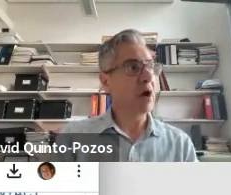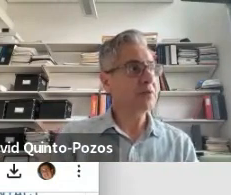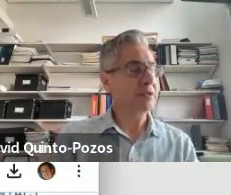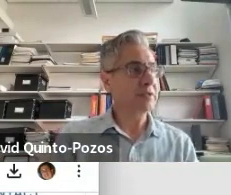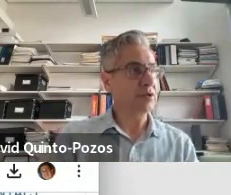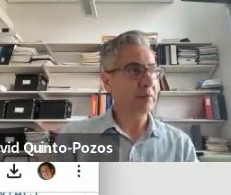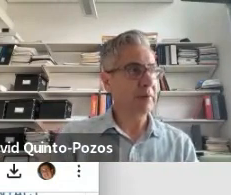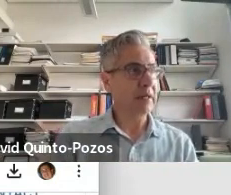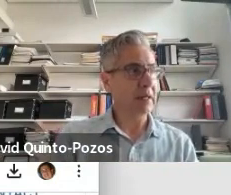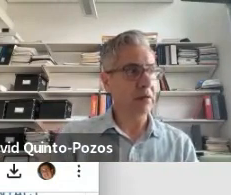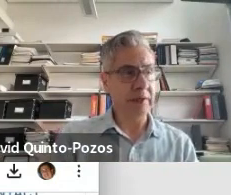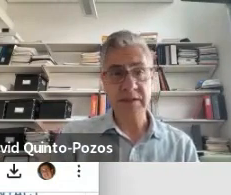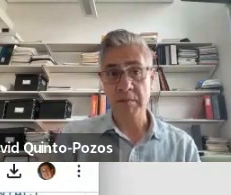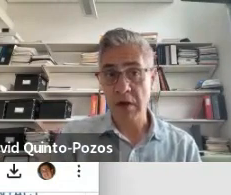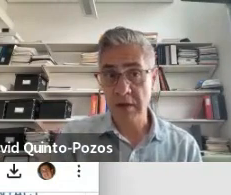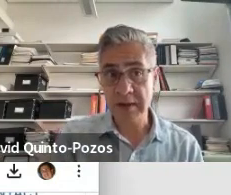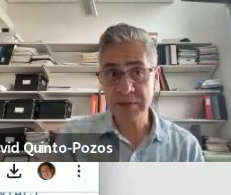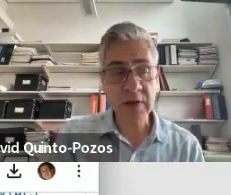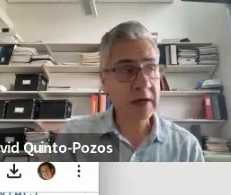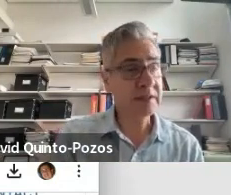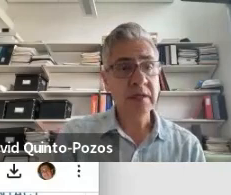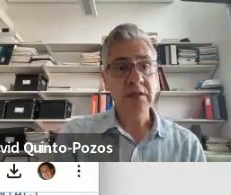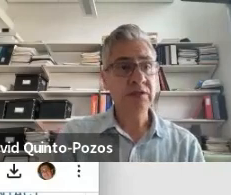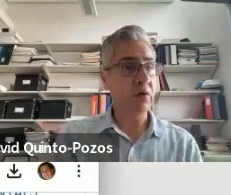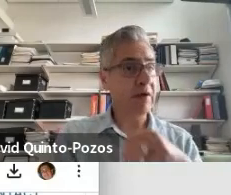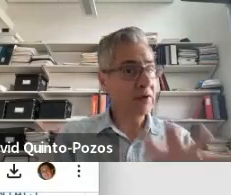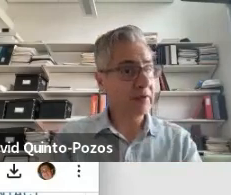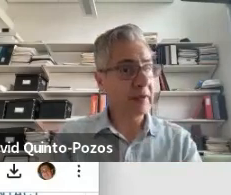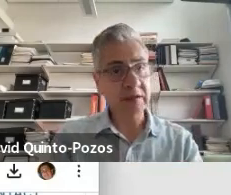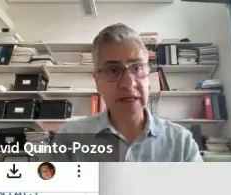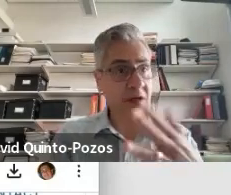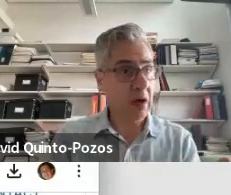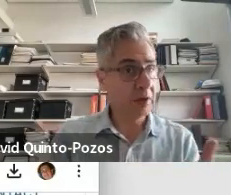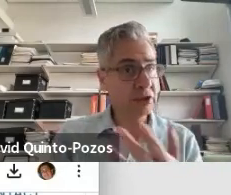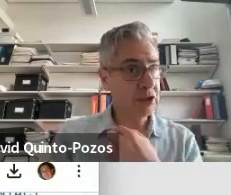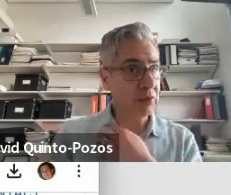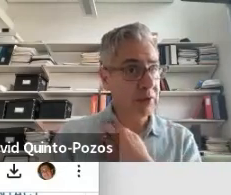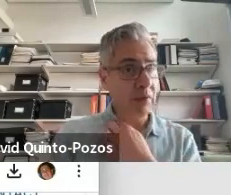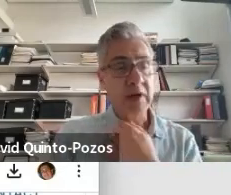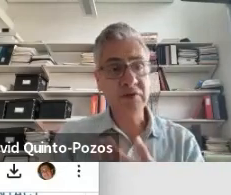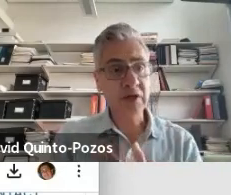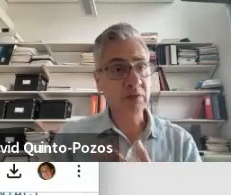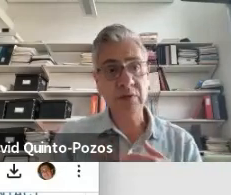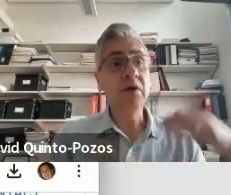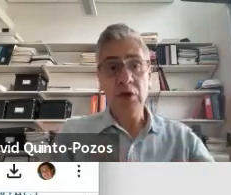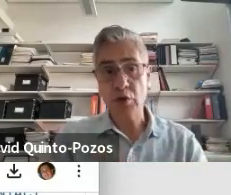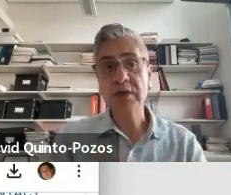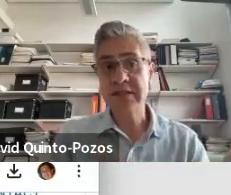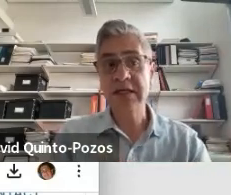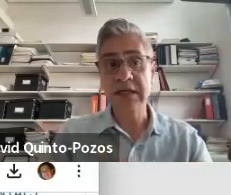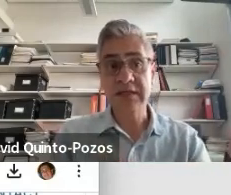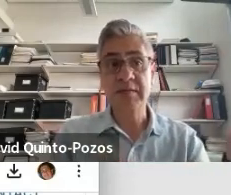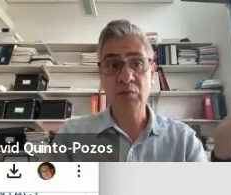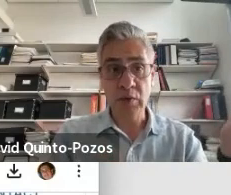number of options that you can pick, including some model abstracts. So everything that, say, Kamil just shared with you and I've shared with you, you